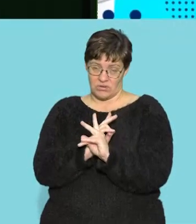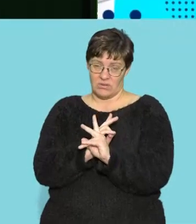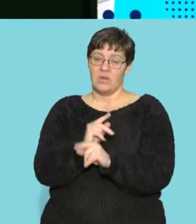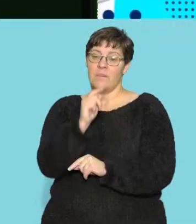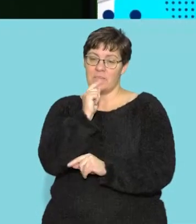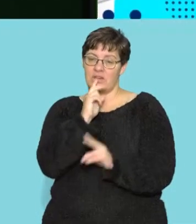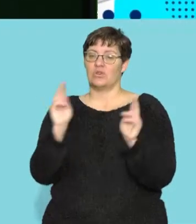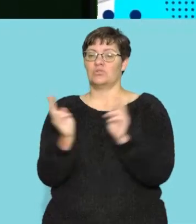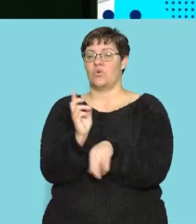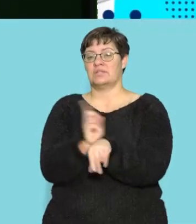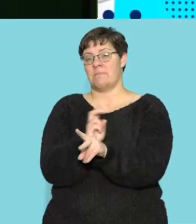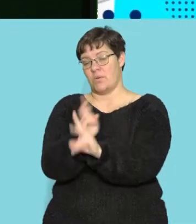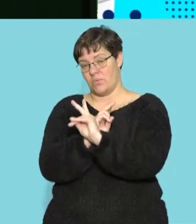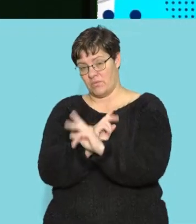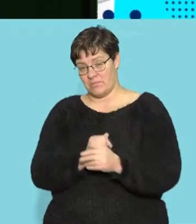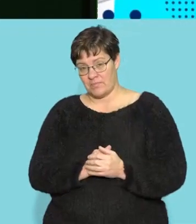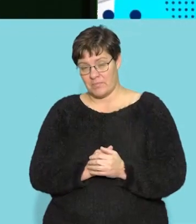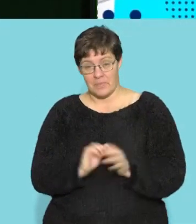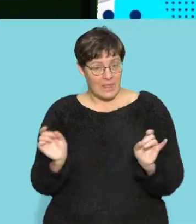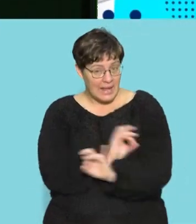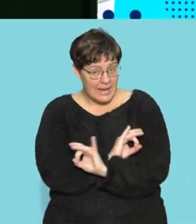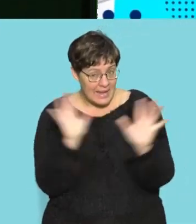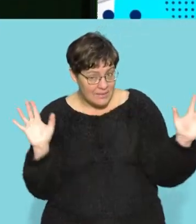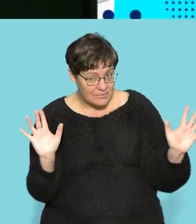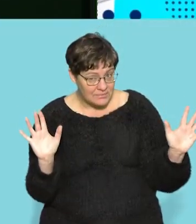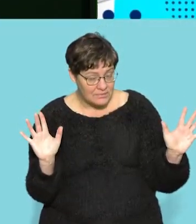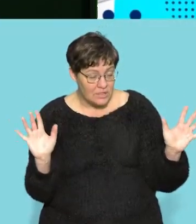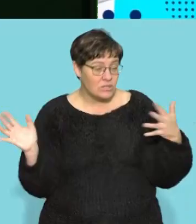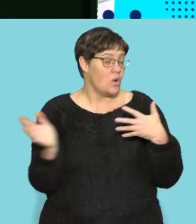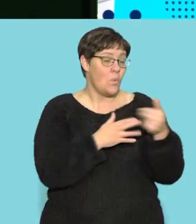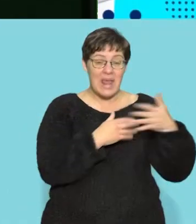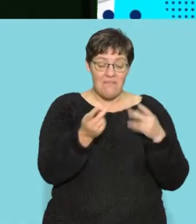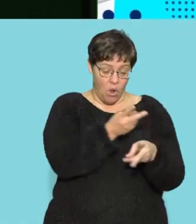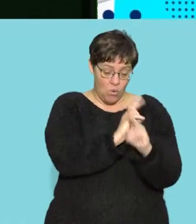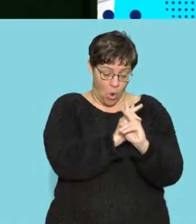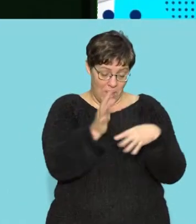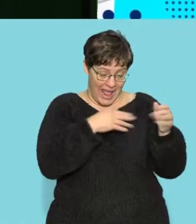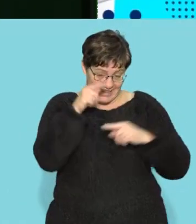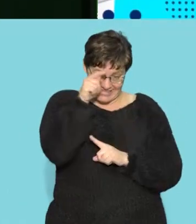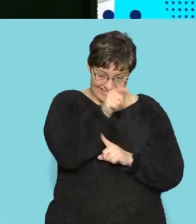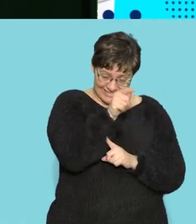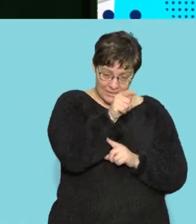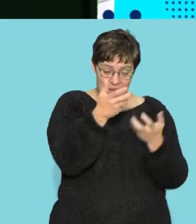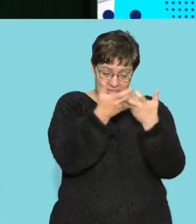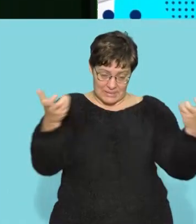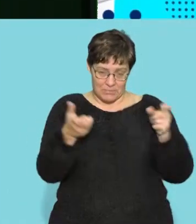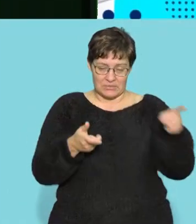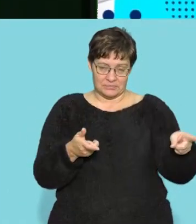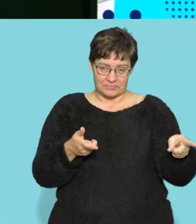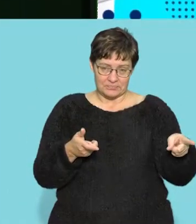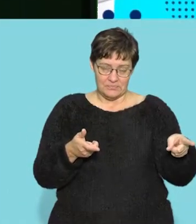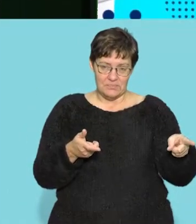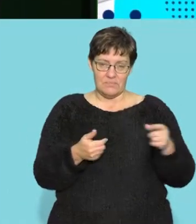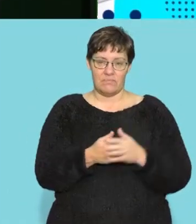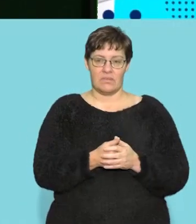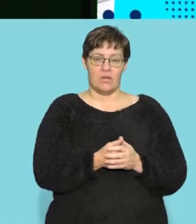the short-term loan. Clear, guys? So whenever you're dealing with a loan, remember the separation.